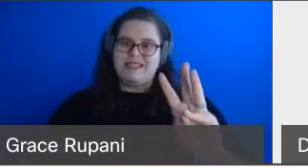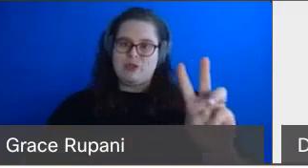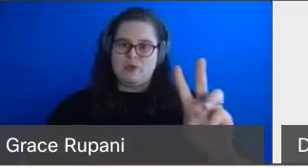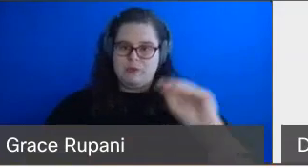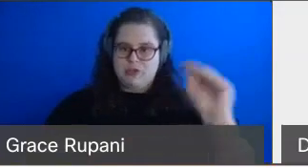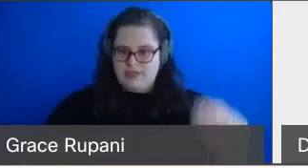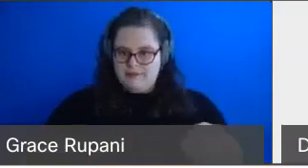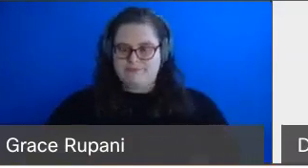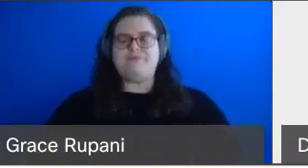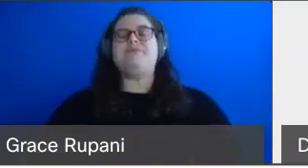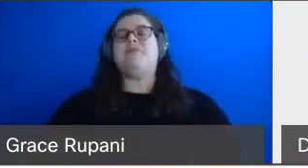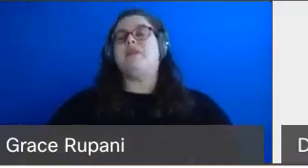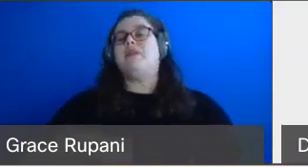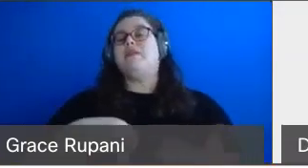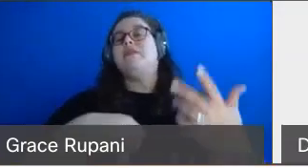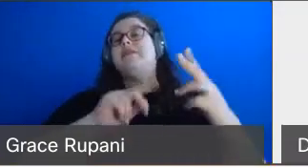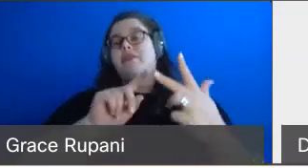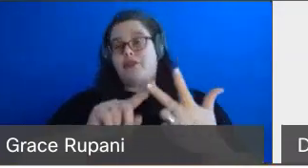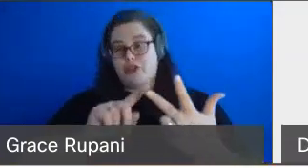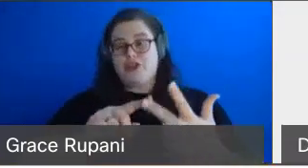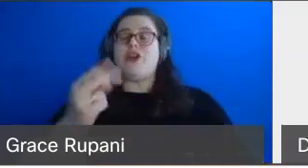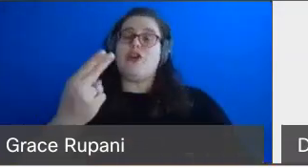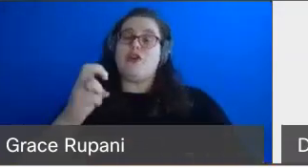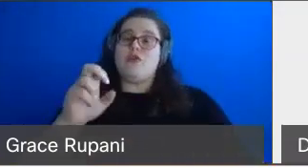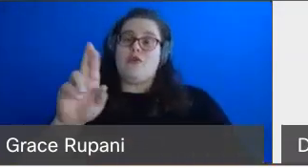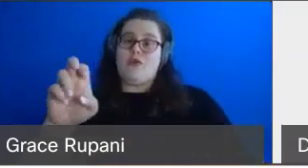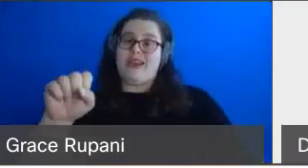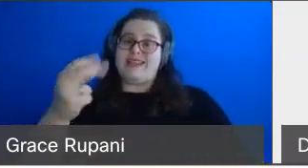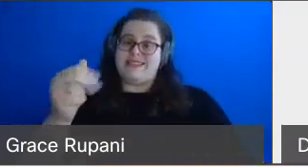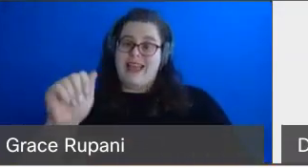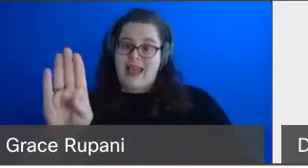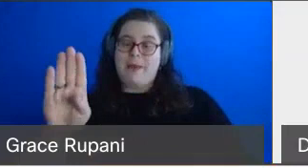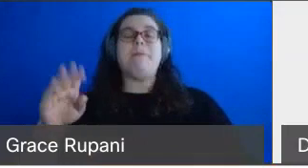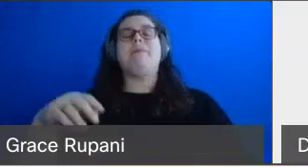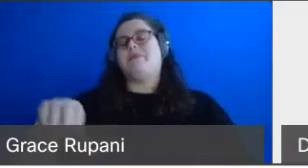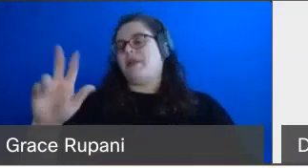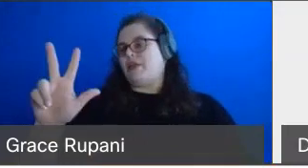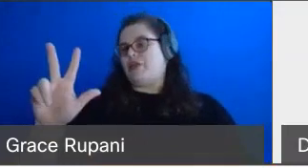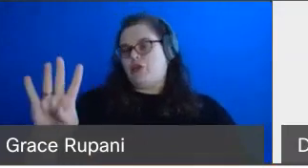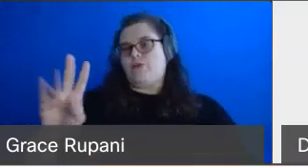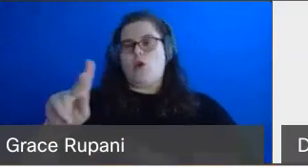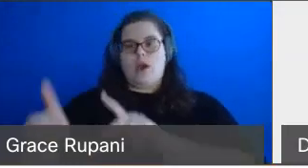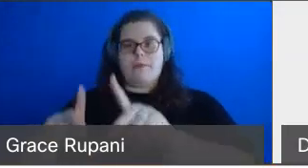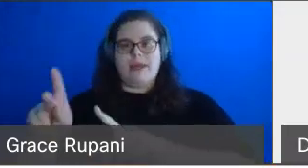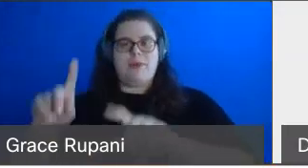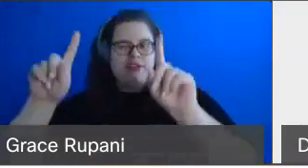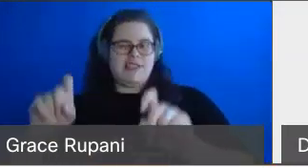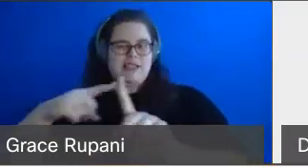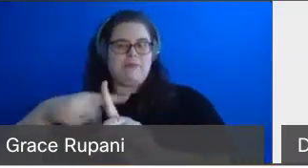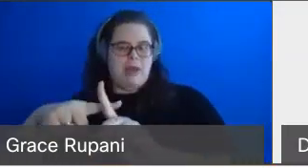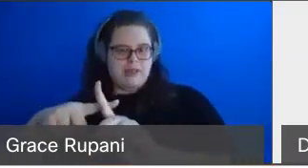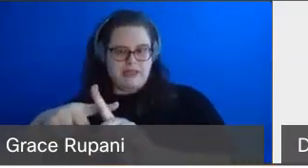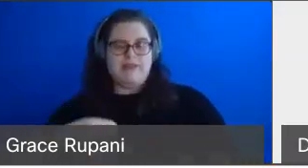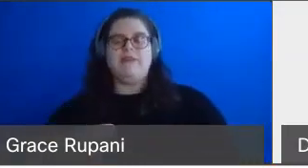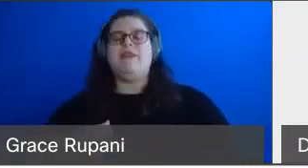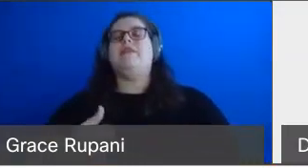habilitation, there have been 34 people who have tested positive. Of those people, 3 have